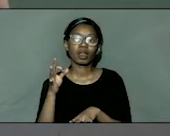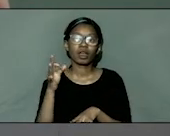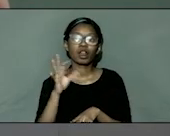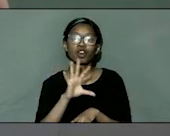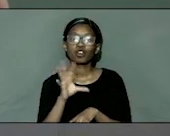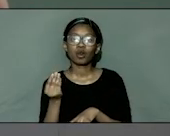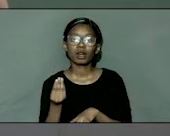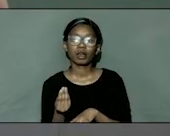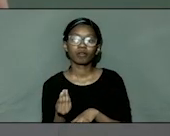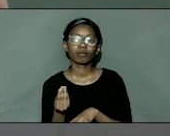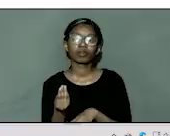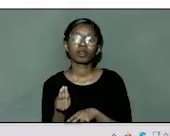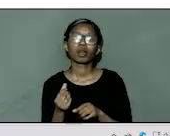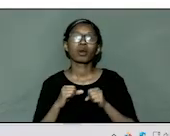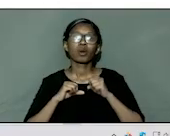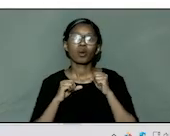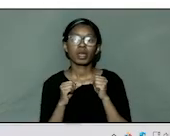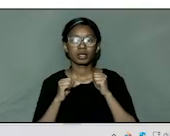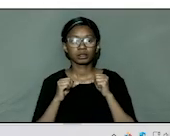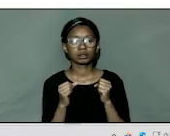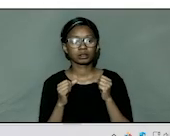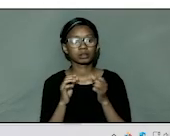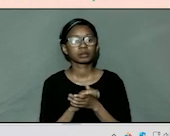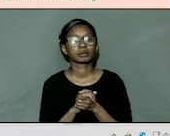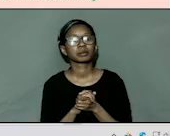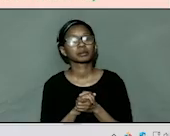wings. Let us look at